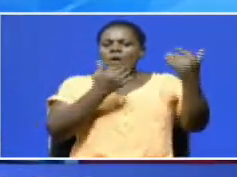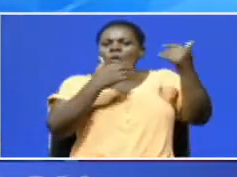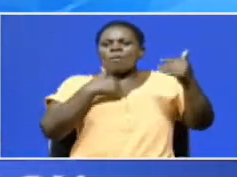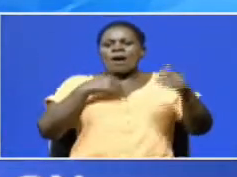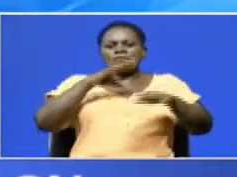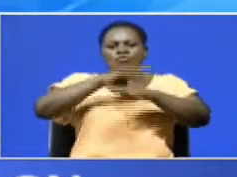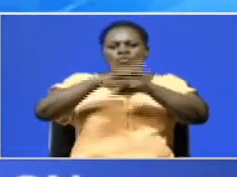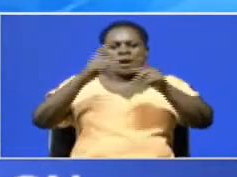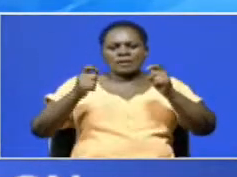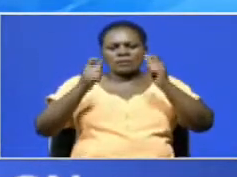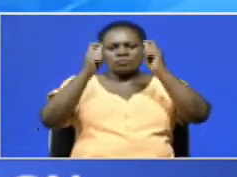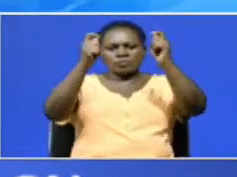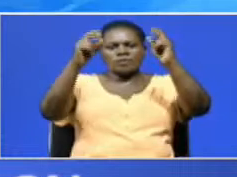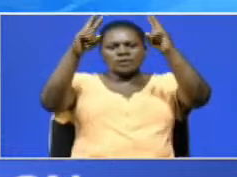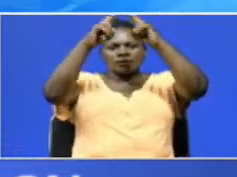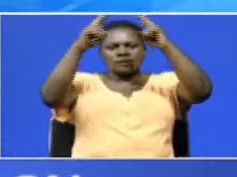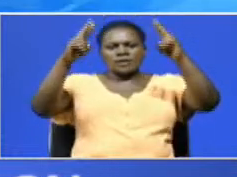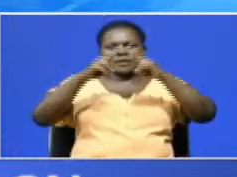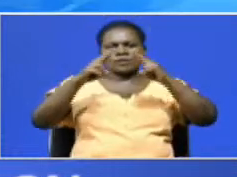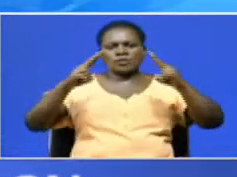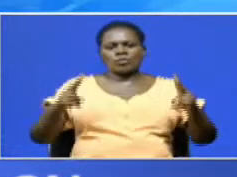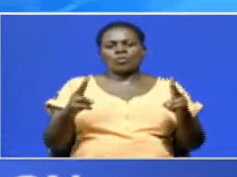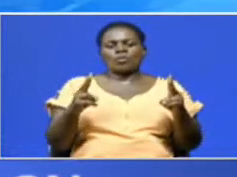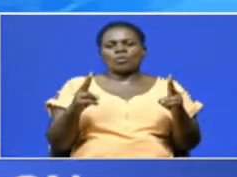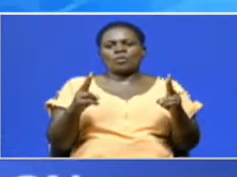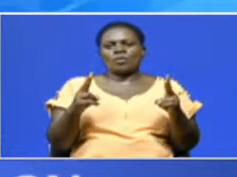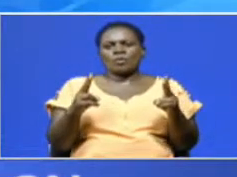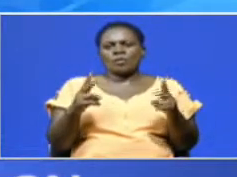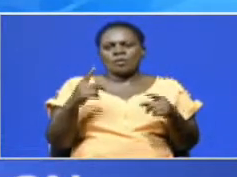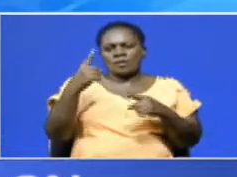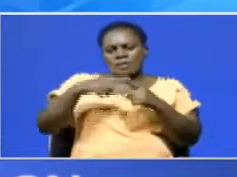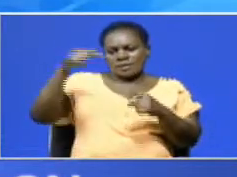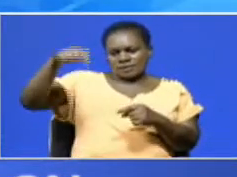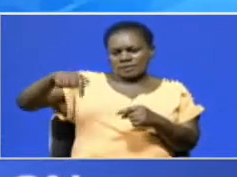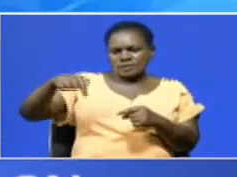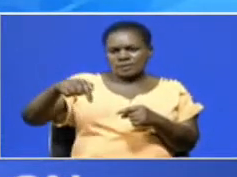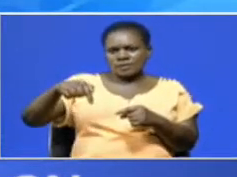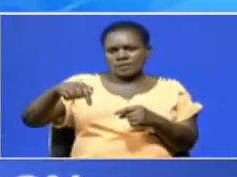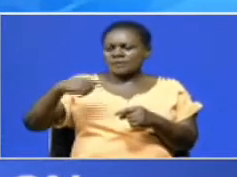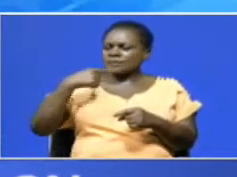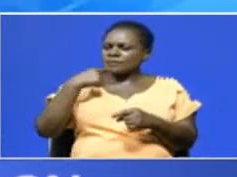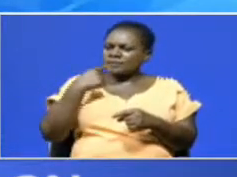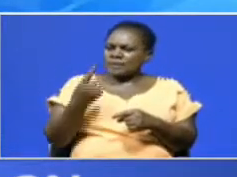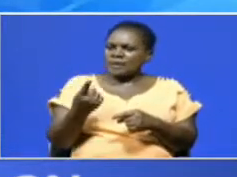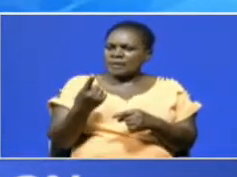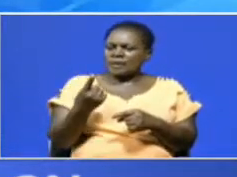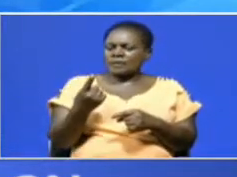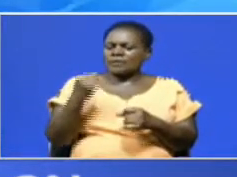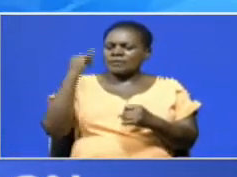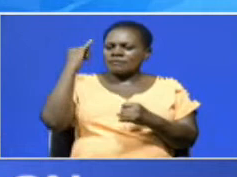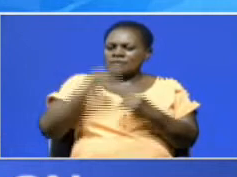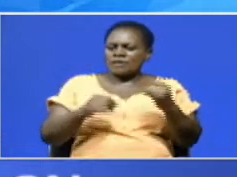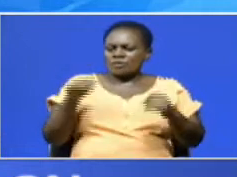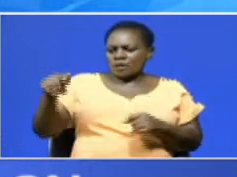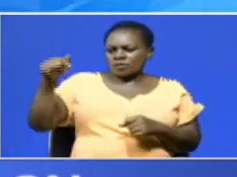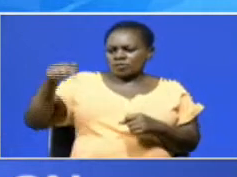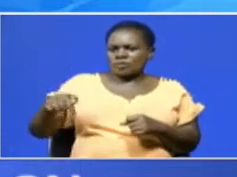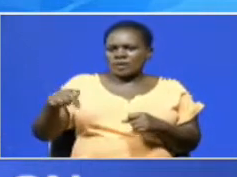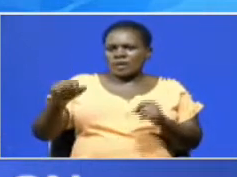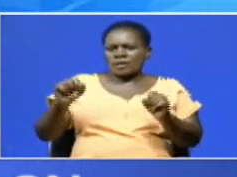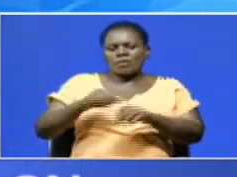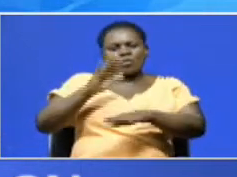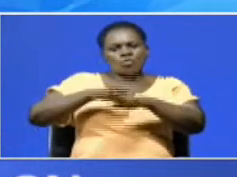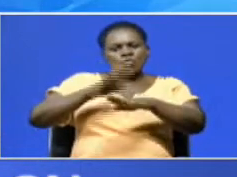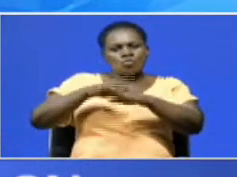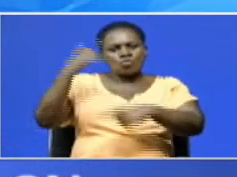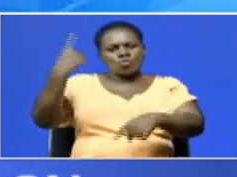of clinching the International Tennis Federation Junior Tour title this time out. Okutoyi sailed into the finals earlier today, following an